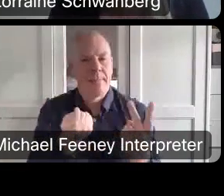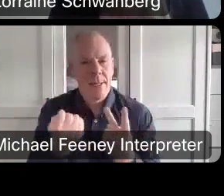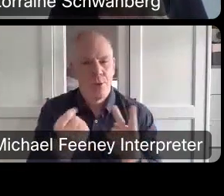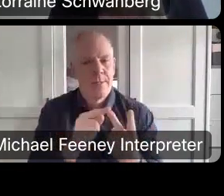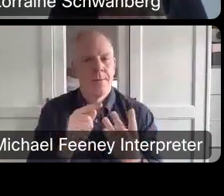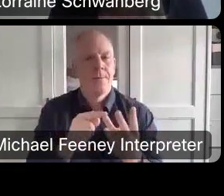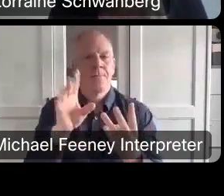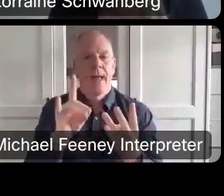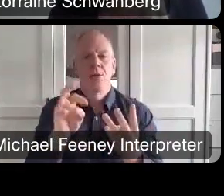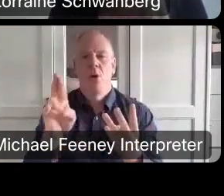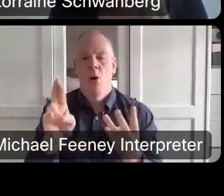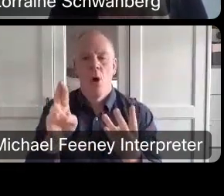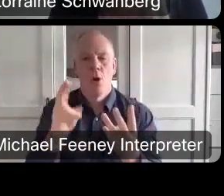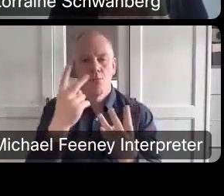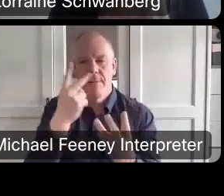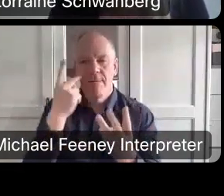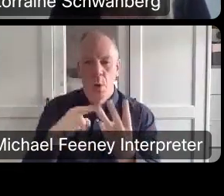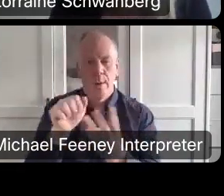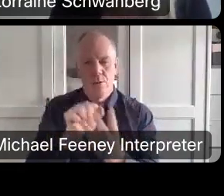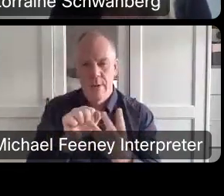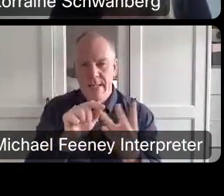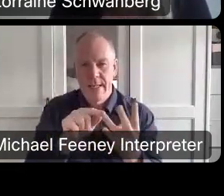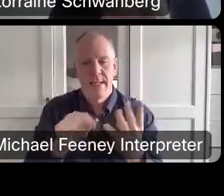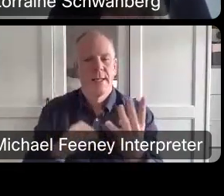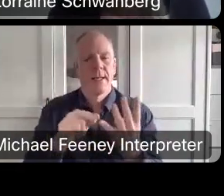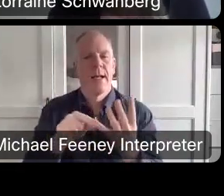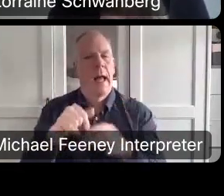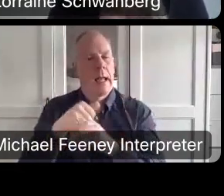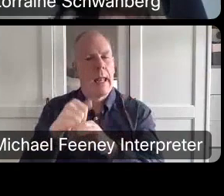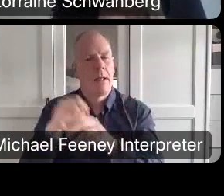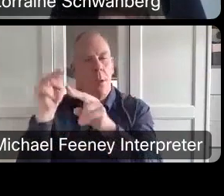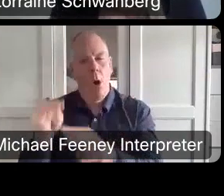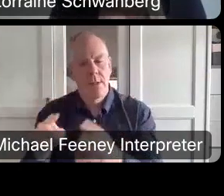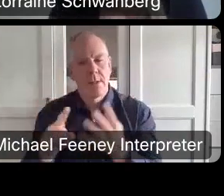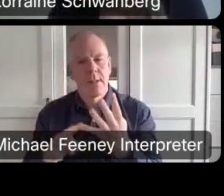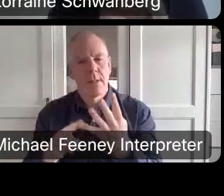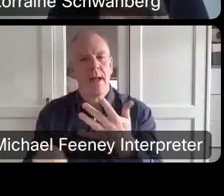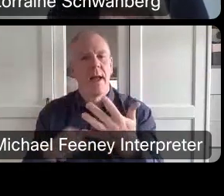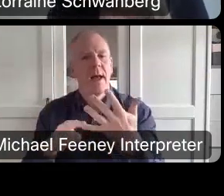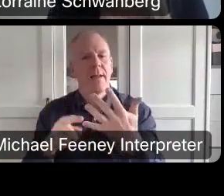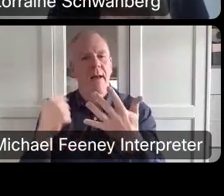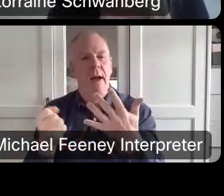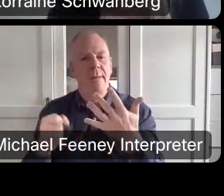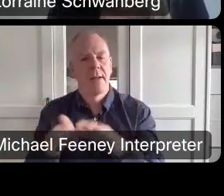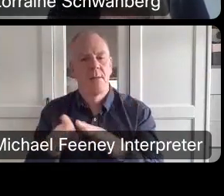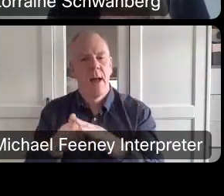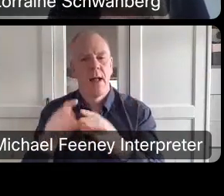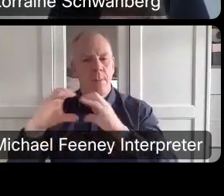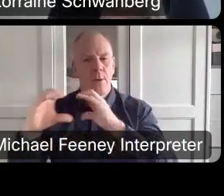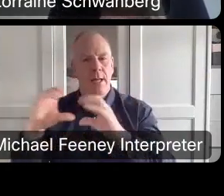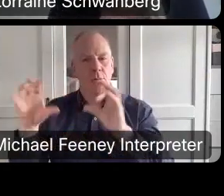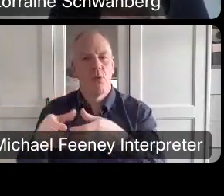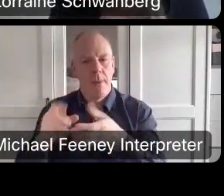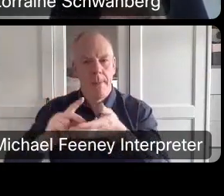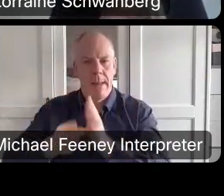patient requested reviews in terms of screening, clinical audit. And then we also have a kind of a comms group where we're planning a lot